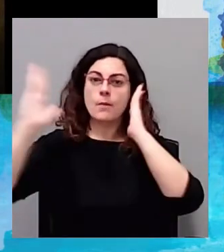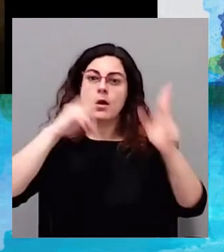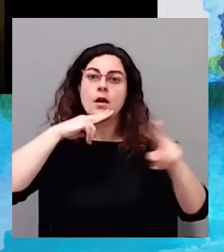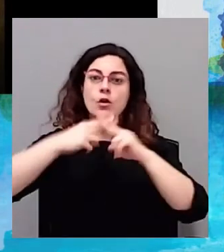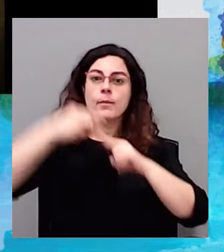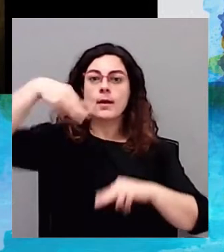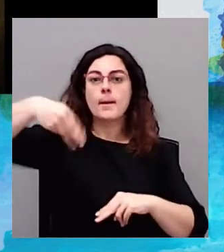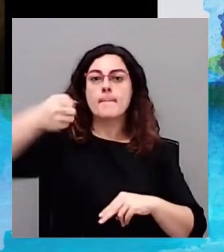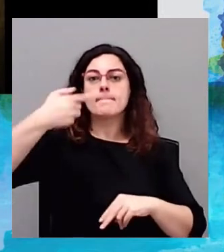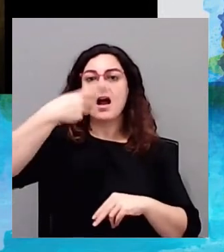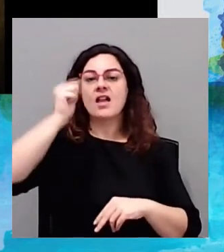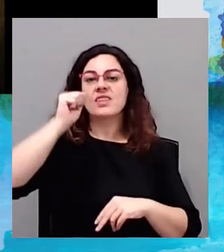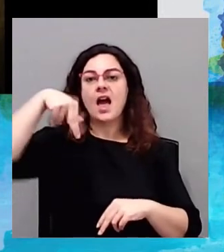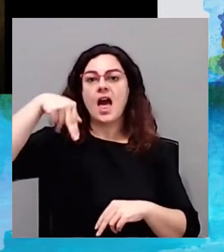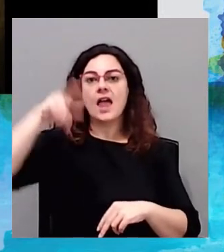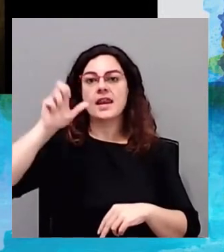14,500 years ago.